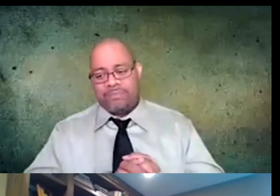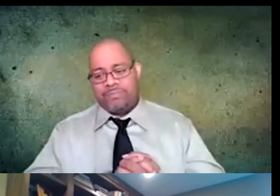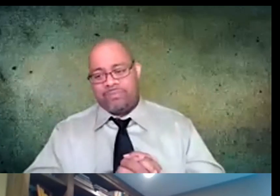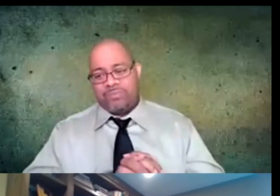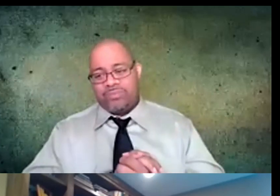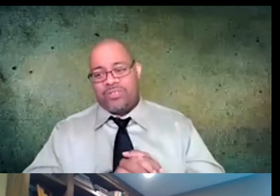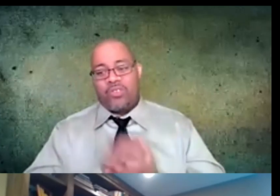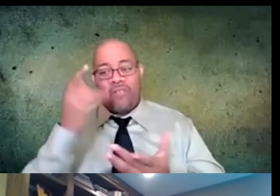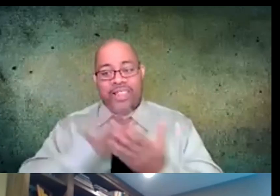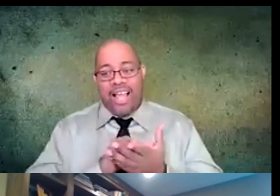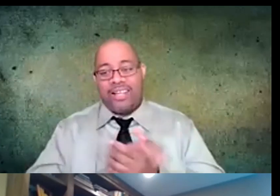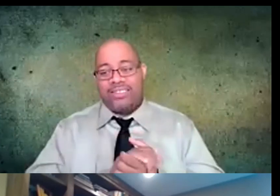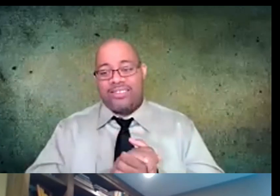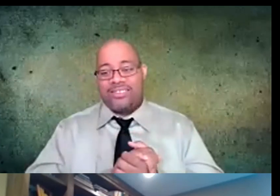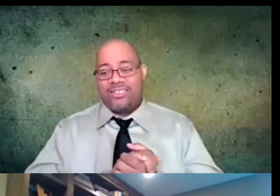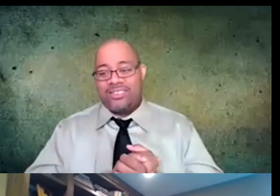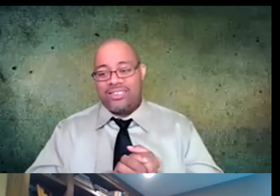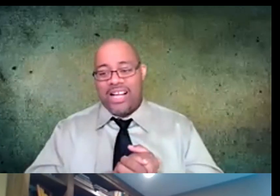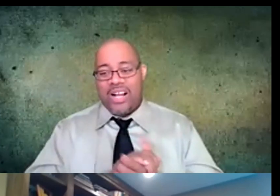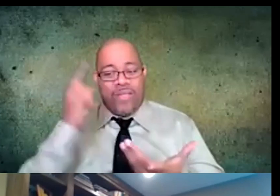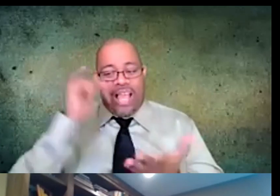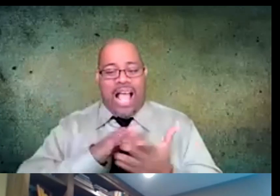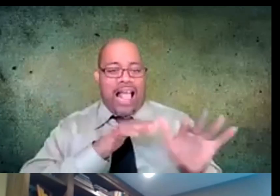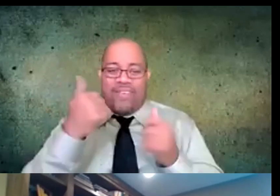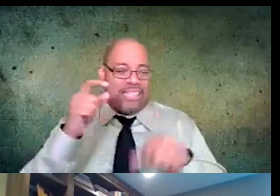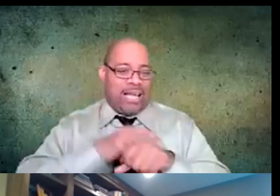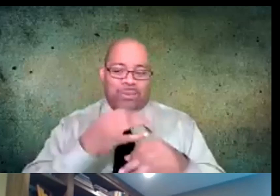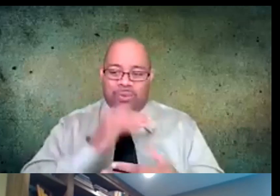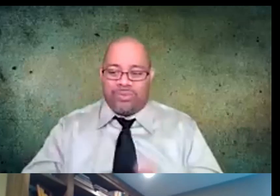So for that, I don't think I'm going anywhere anytime soon.